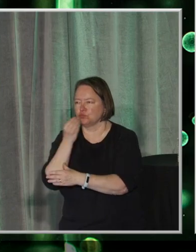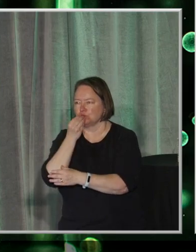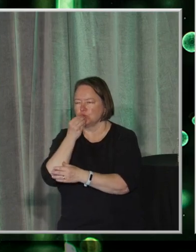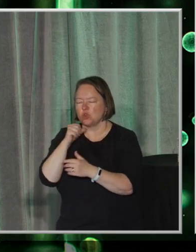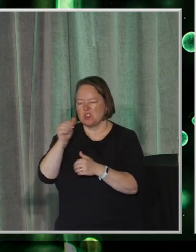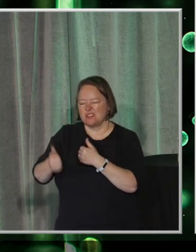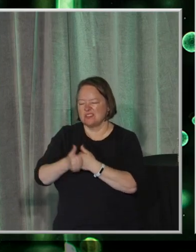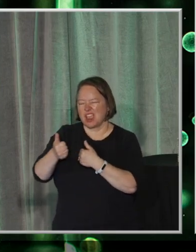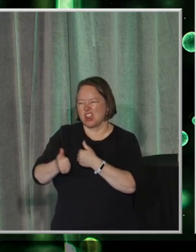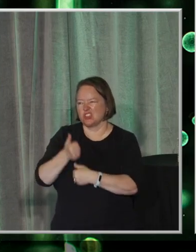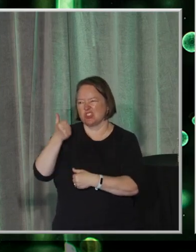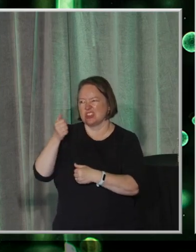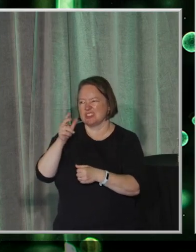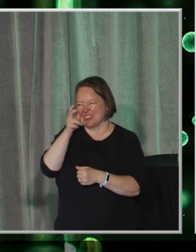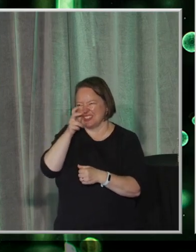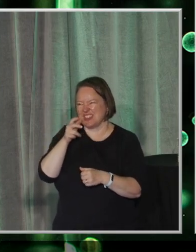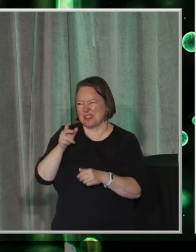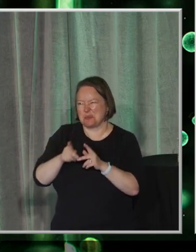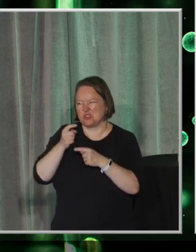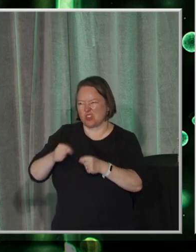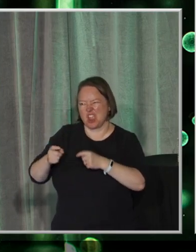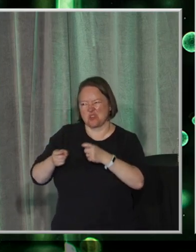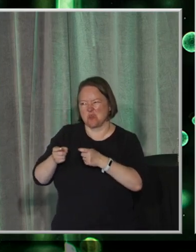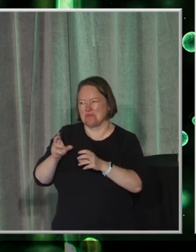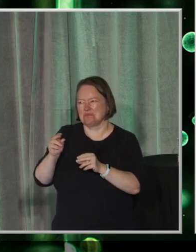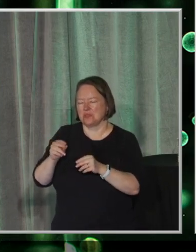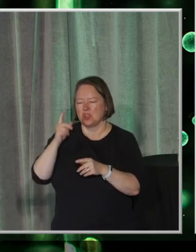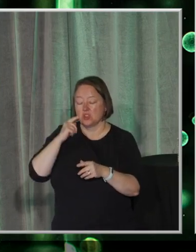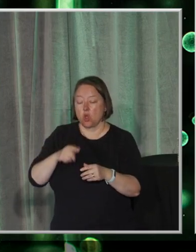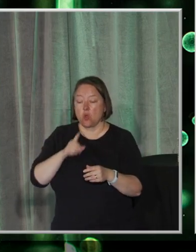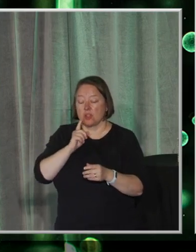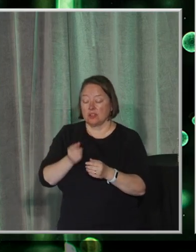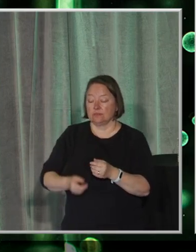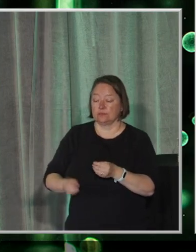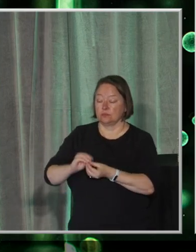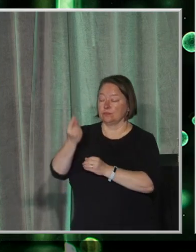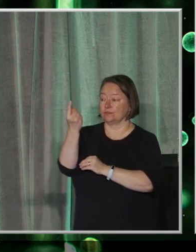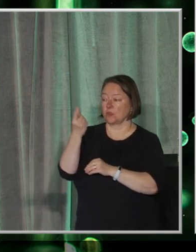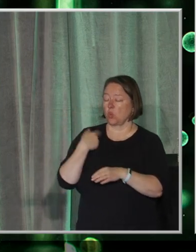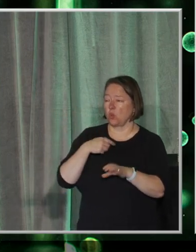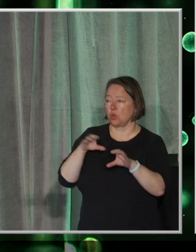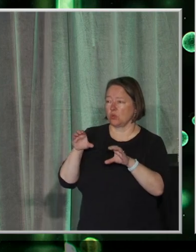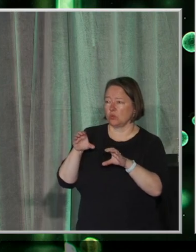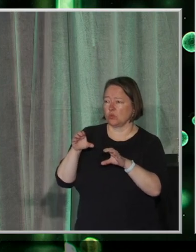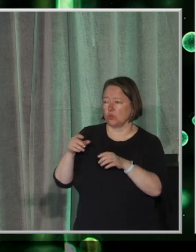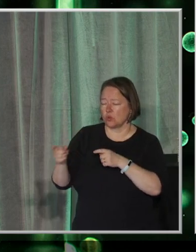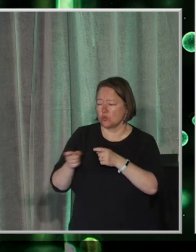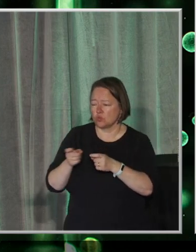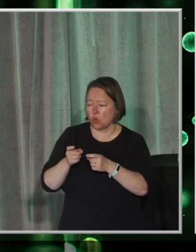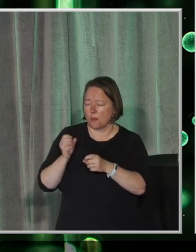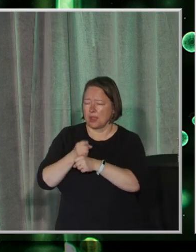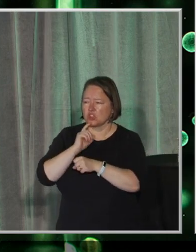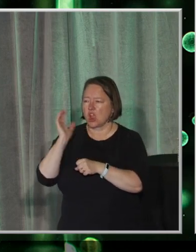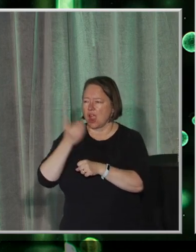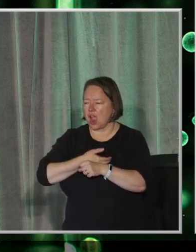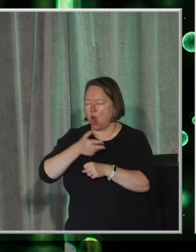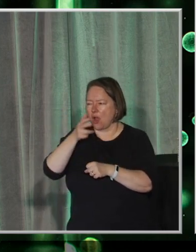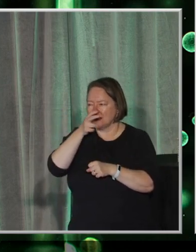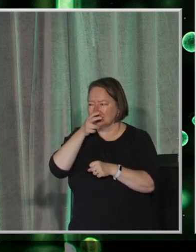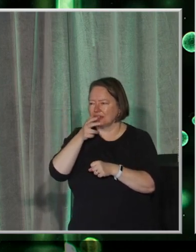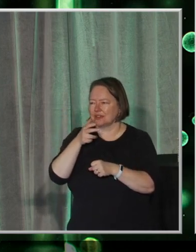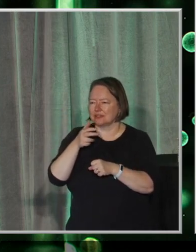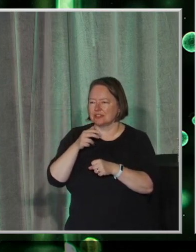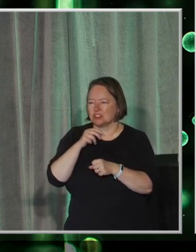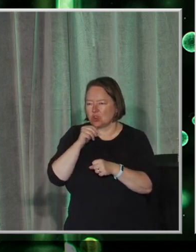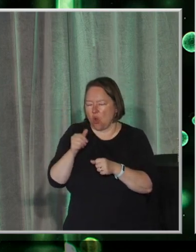danger insect that people are trying to control. So first and foremost, we'll be doing a big control to make sure that our insects don't come out